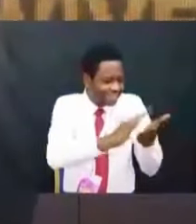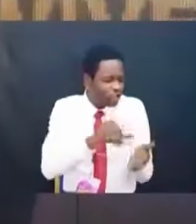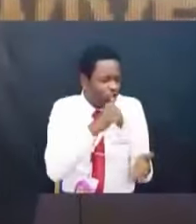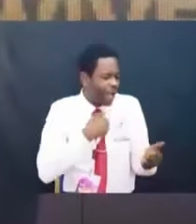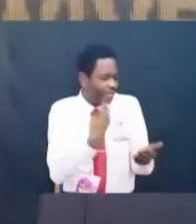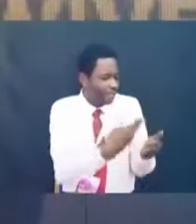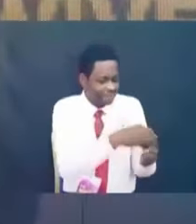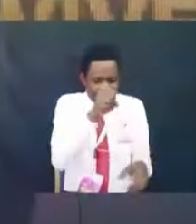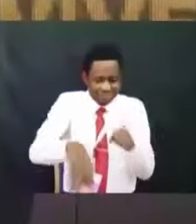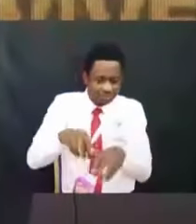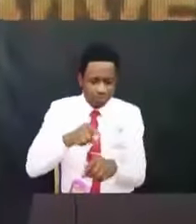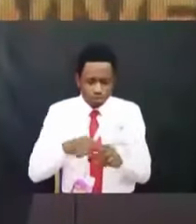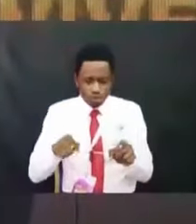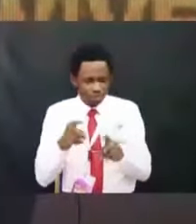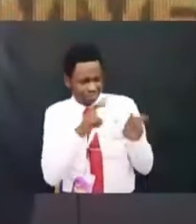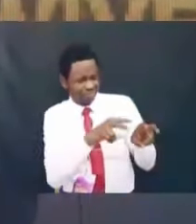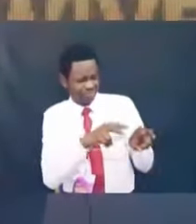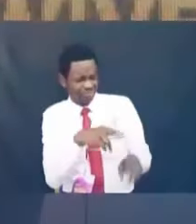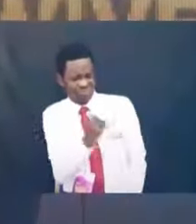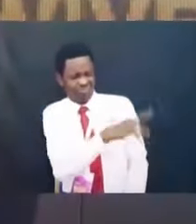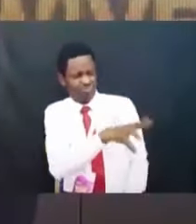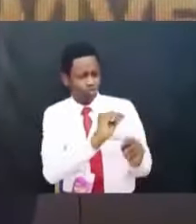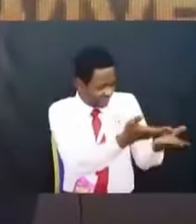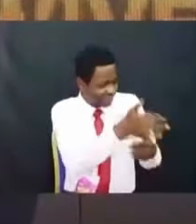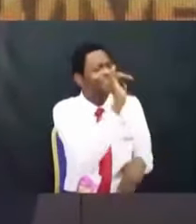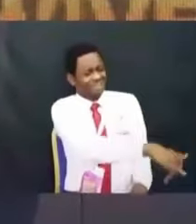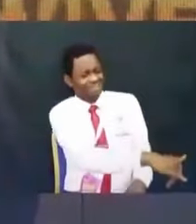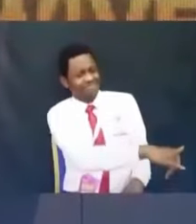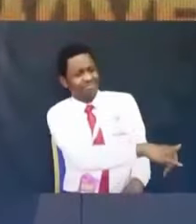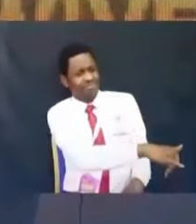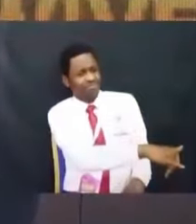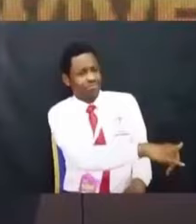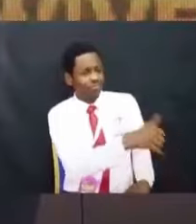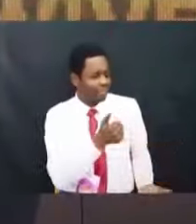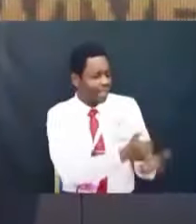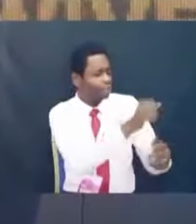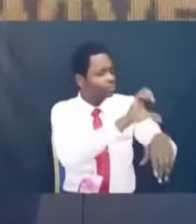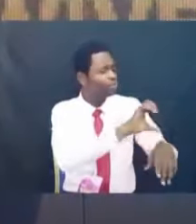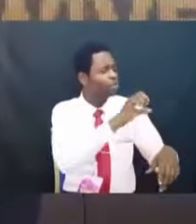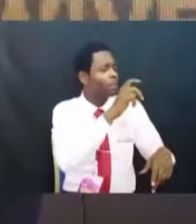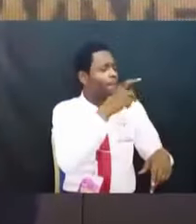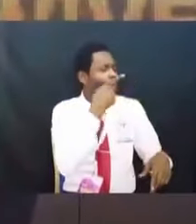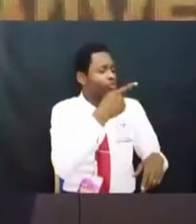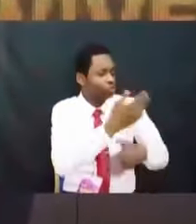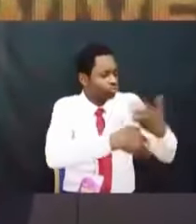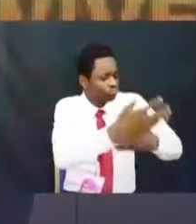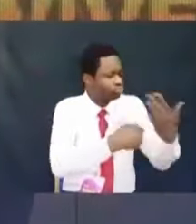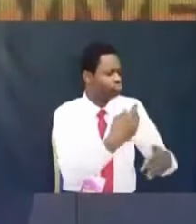But don't despise them. They are serving their Lord. They are helping the Church of Pentecost to advance.